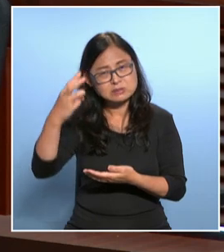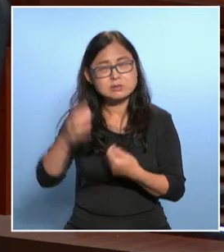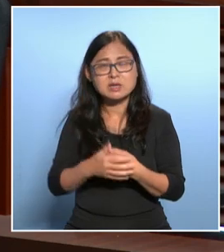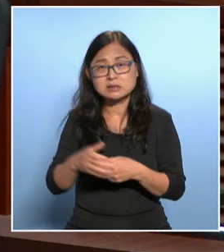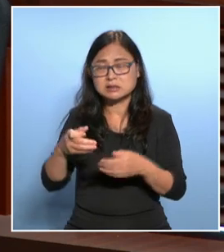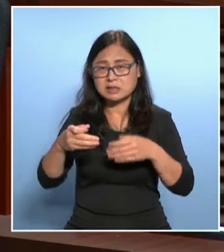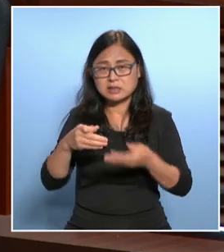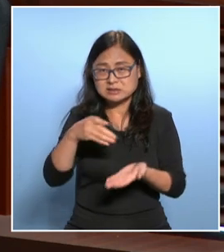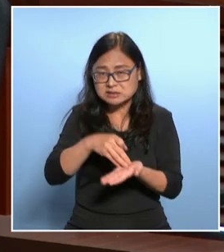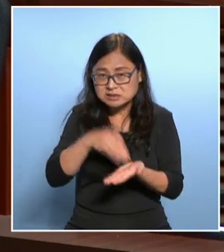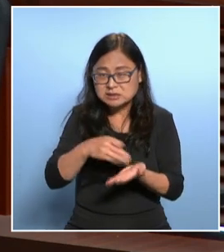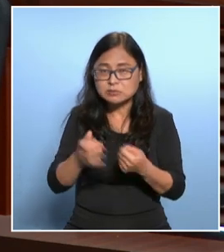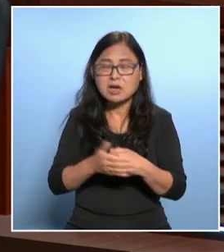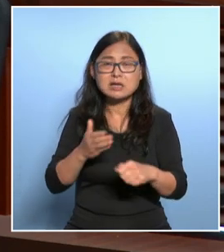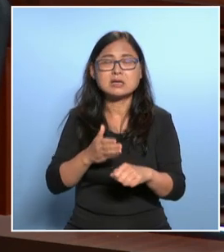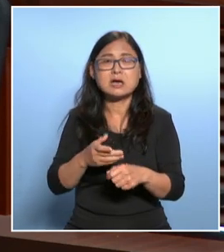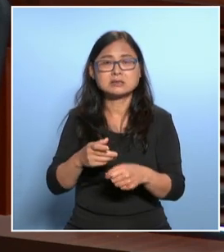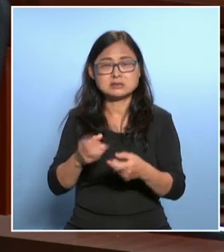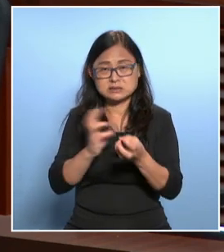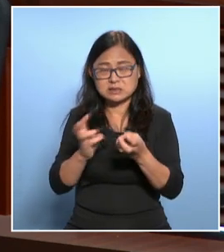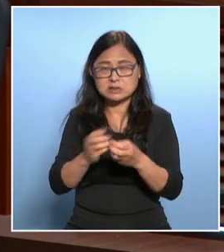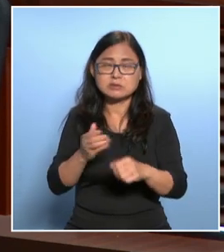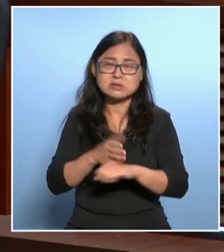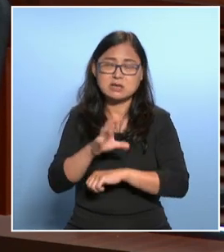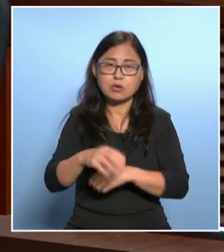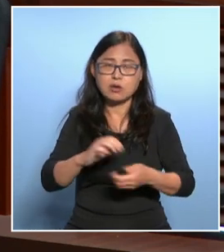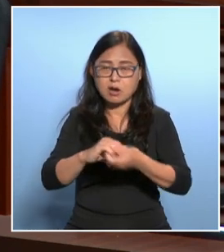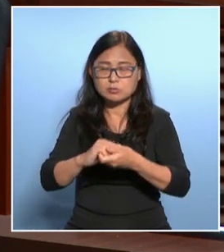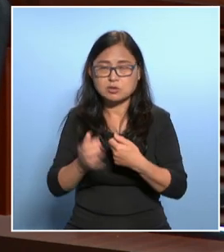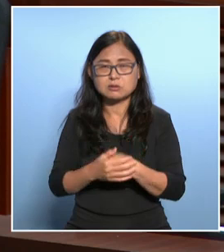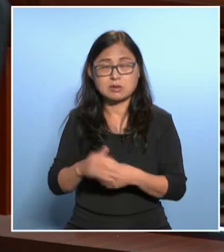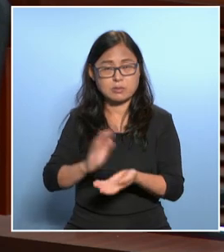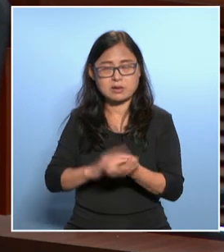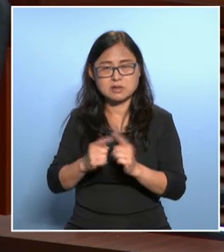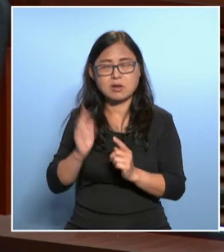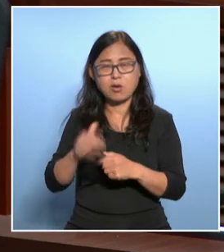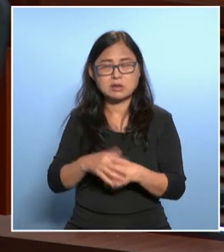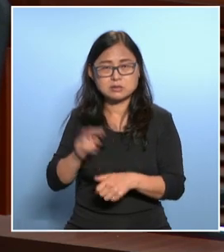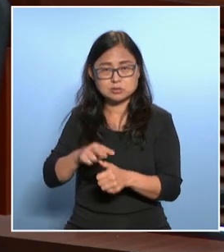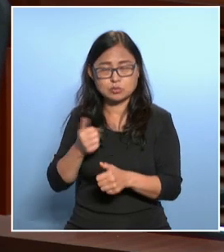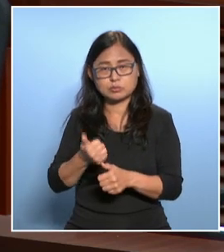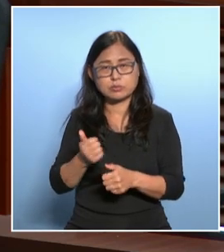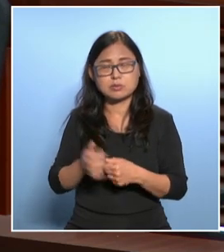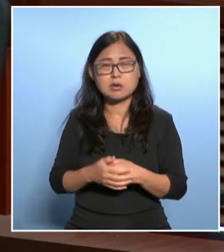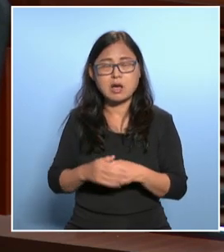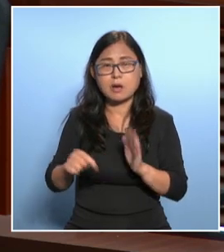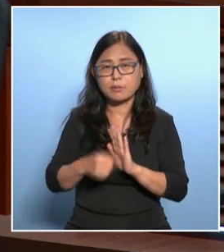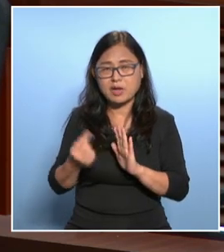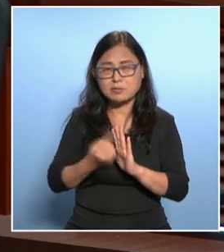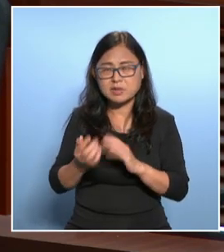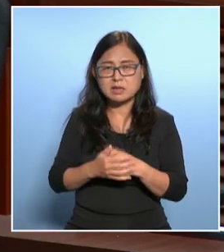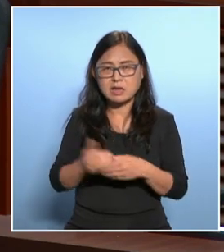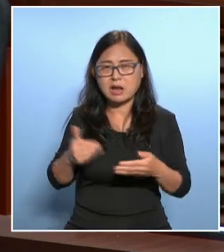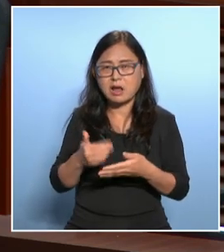In the final days, perhaps patients can sign some papers so that they can be taken care of properly,